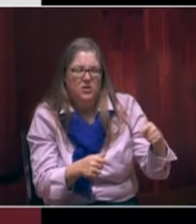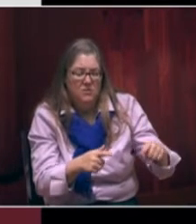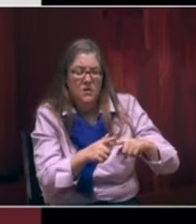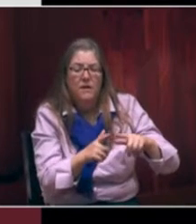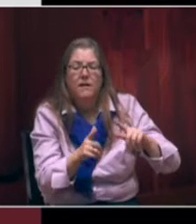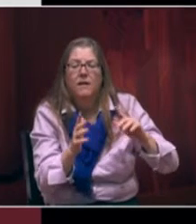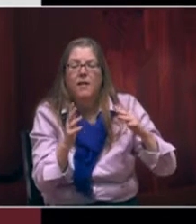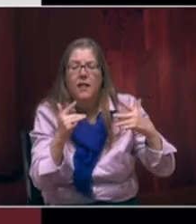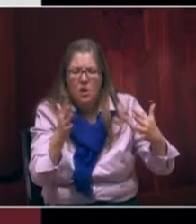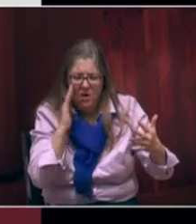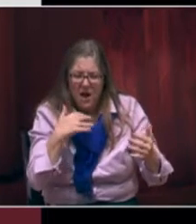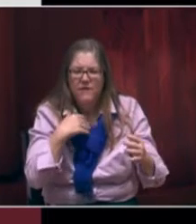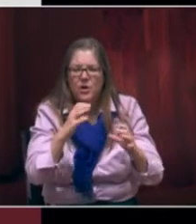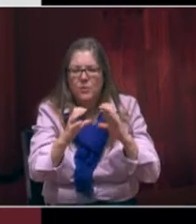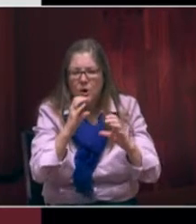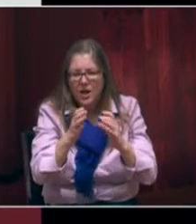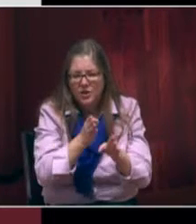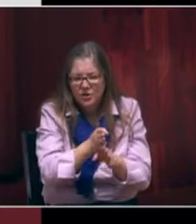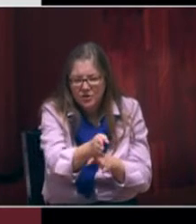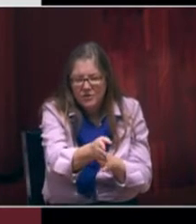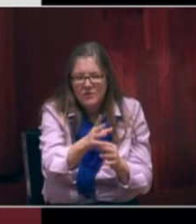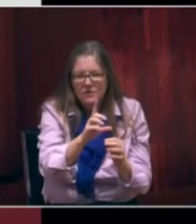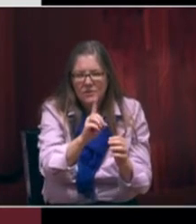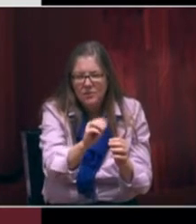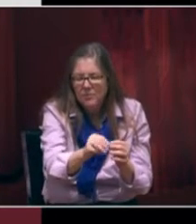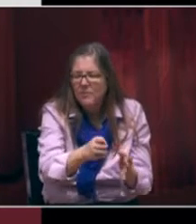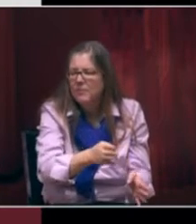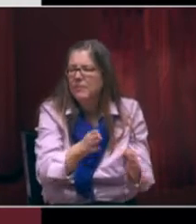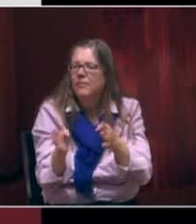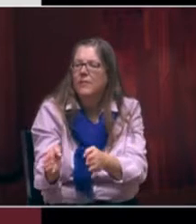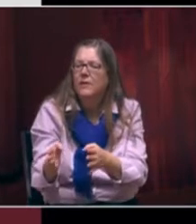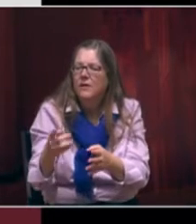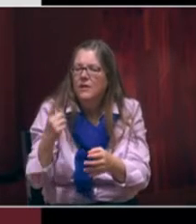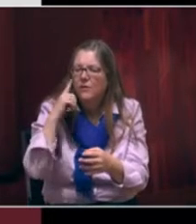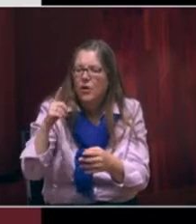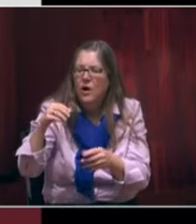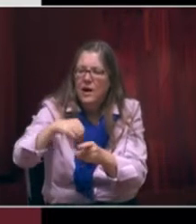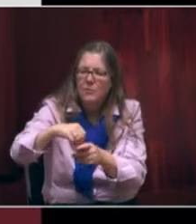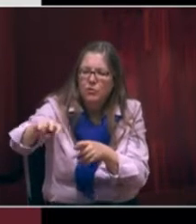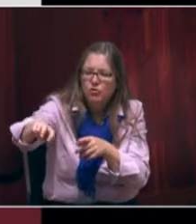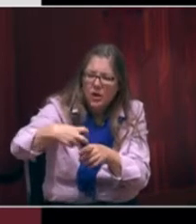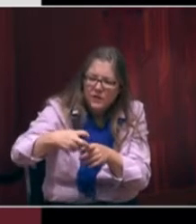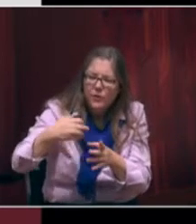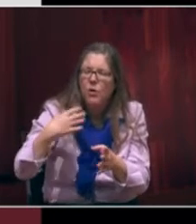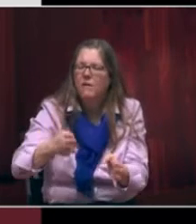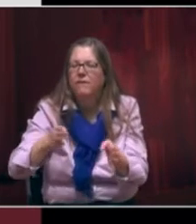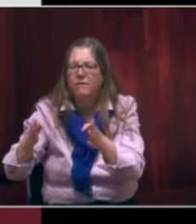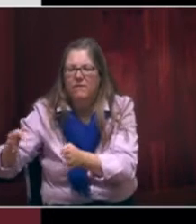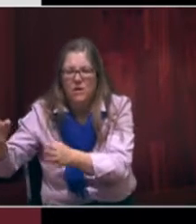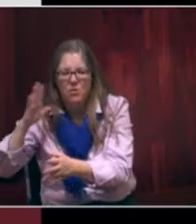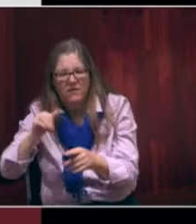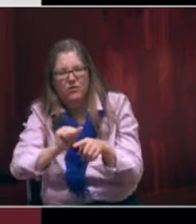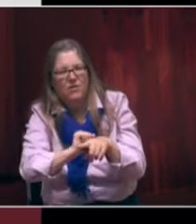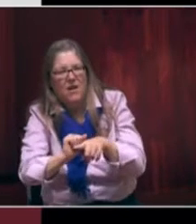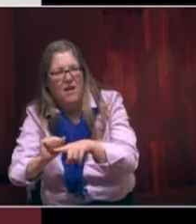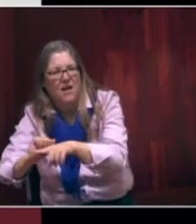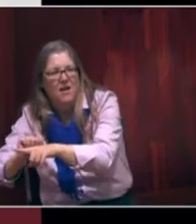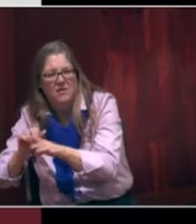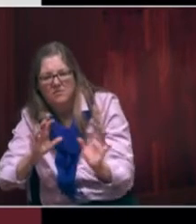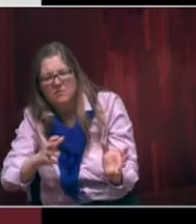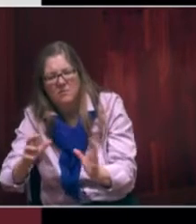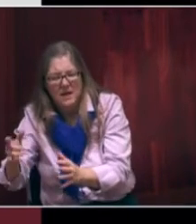out a communication module for reference, a communication module for incoming transfers, and so forth. So there's key points when something